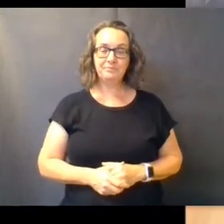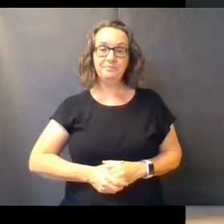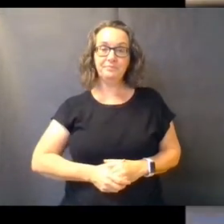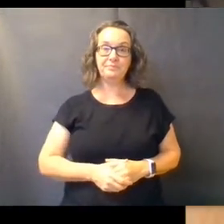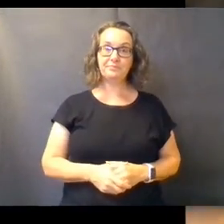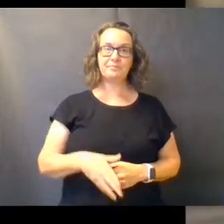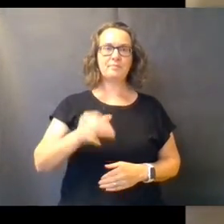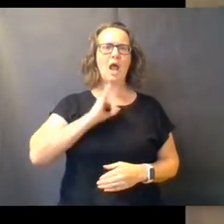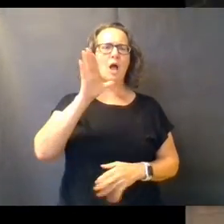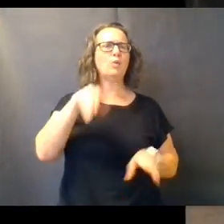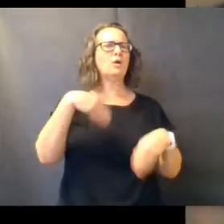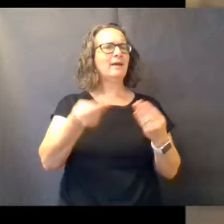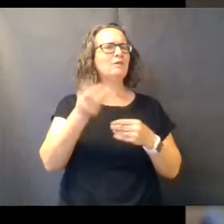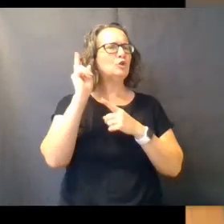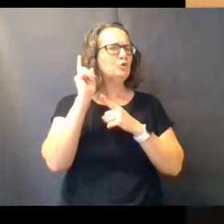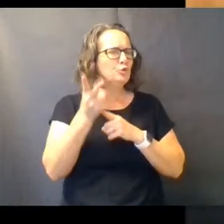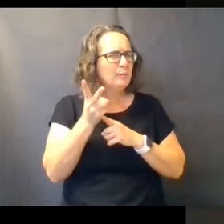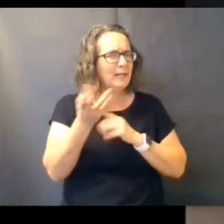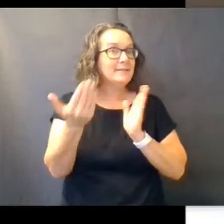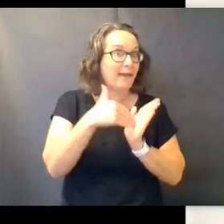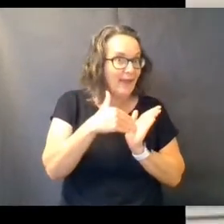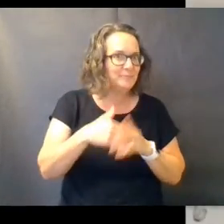Gonna give it 2 more minutes,